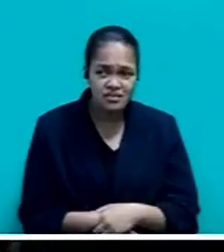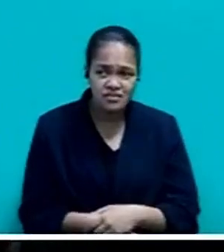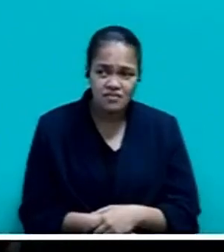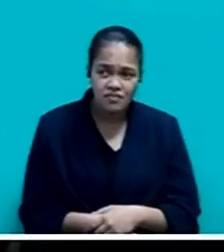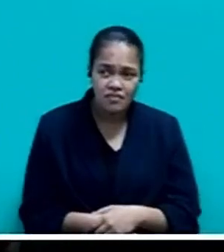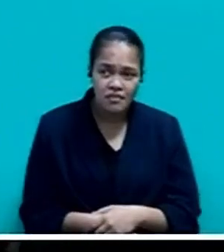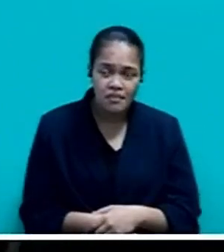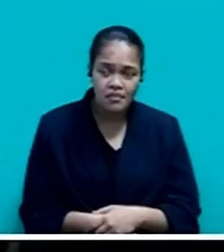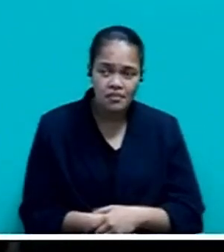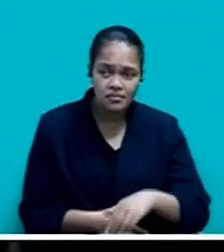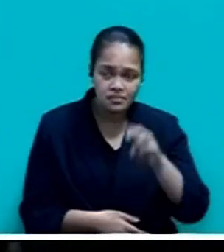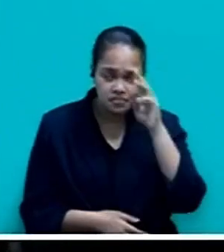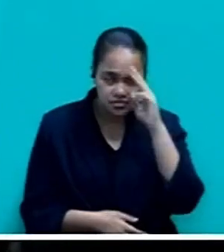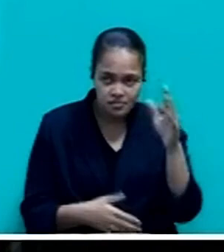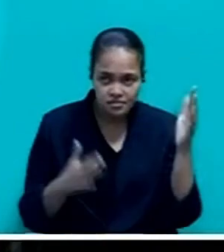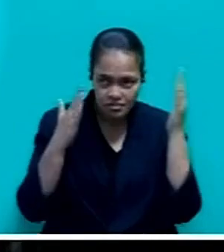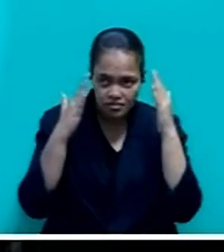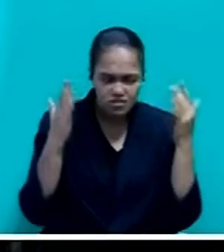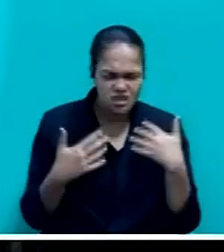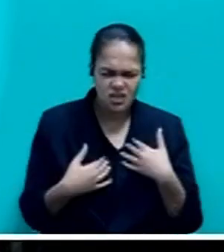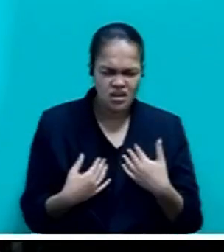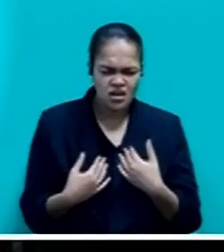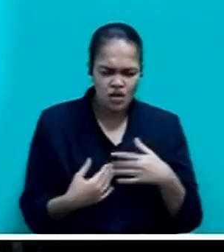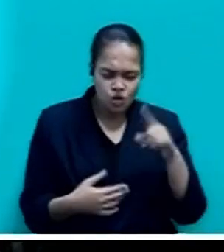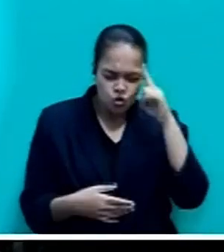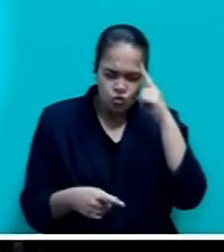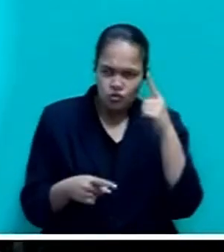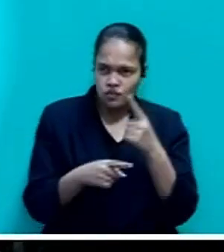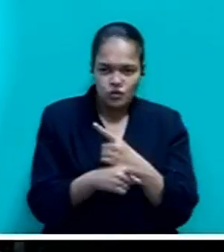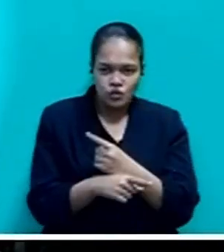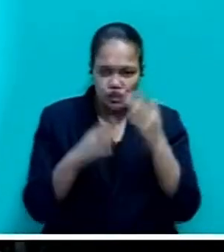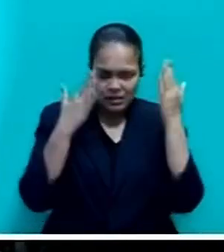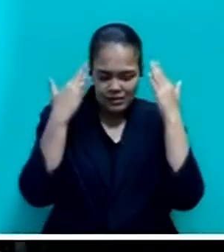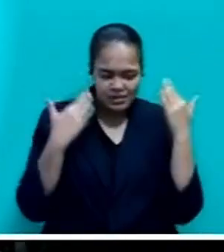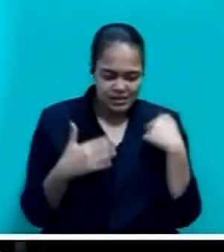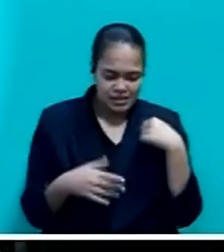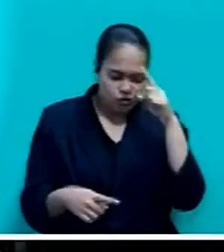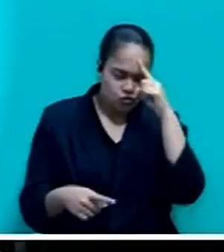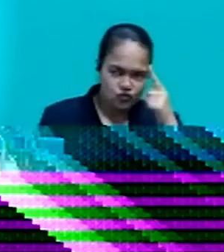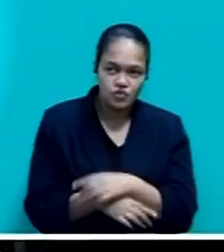Mr. Speaker, sir. I'm very confused now.